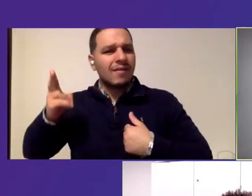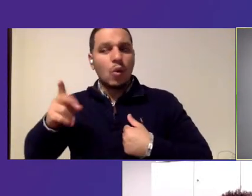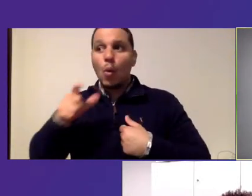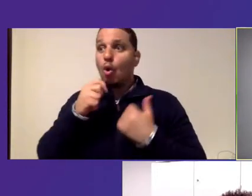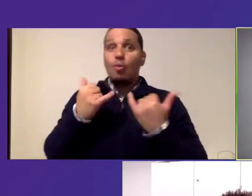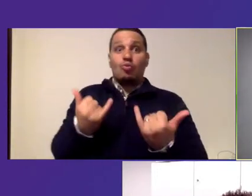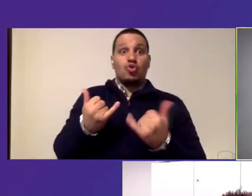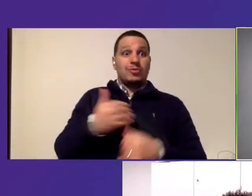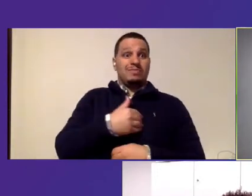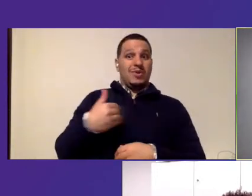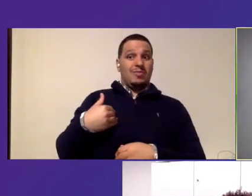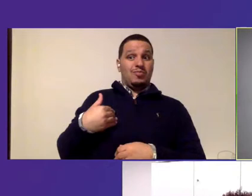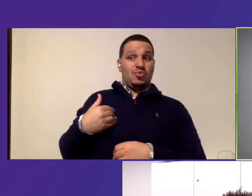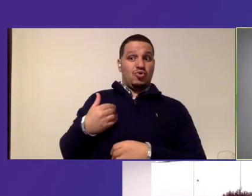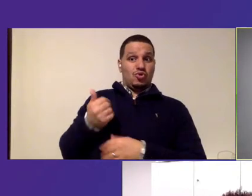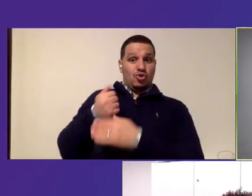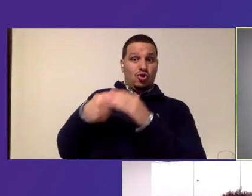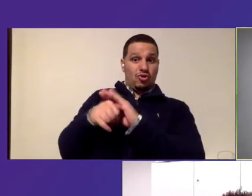members,